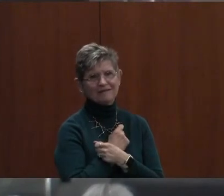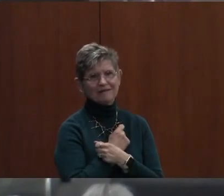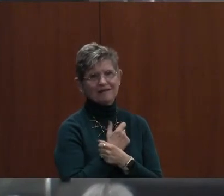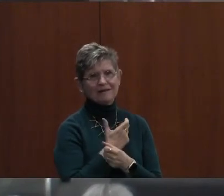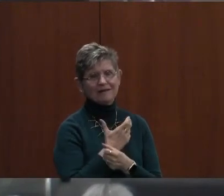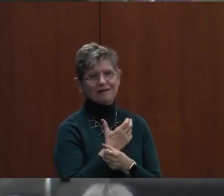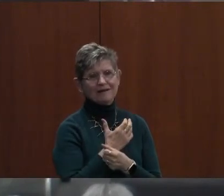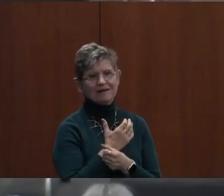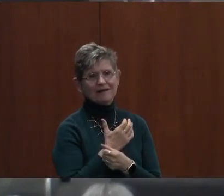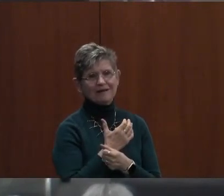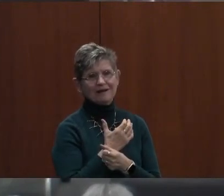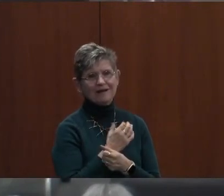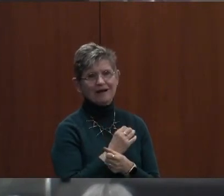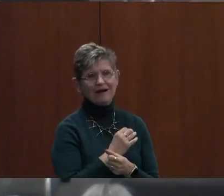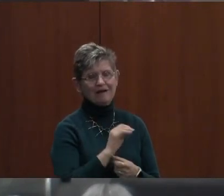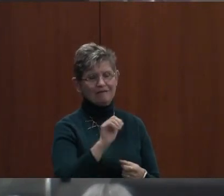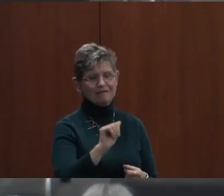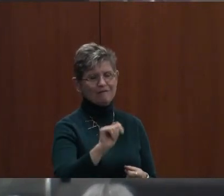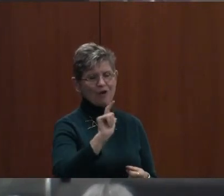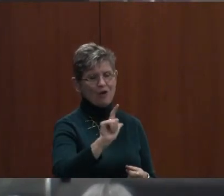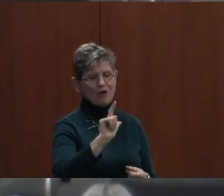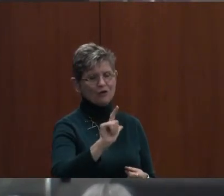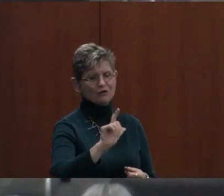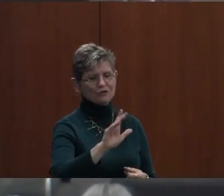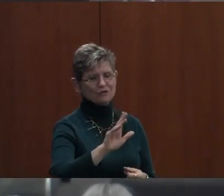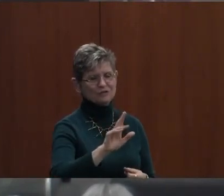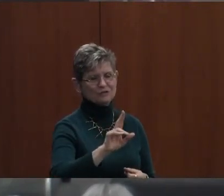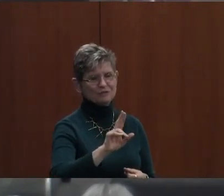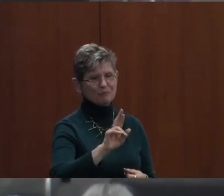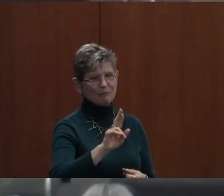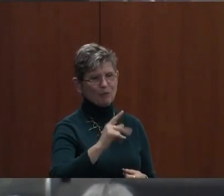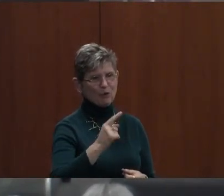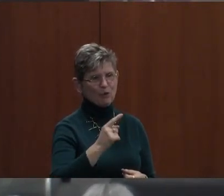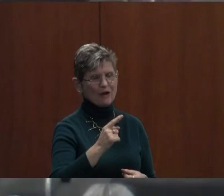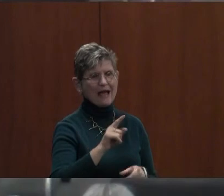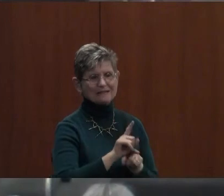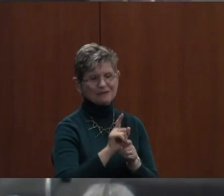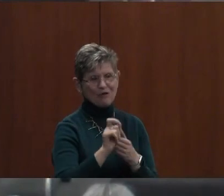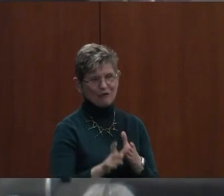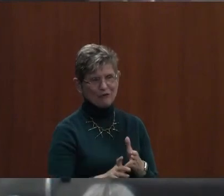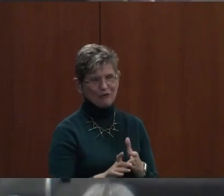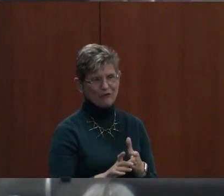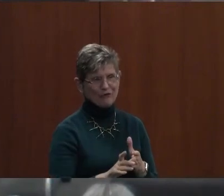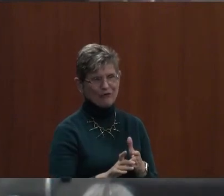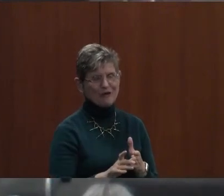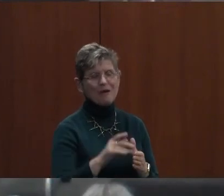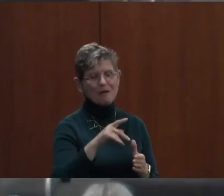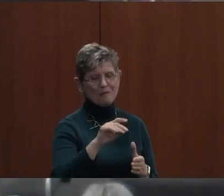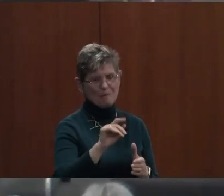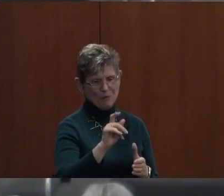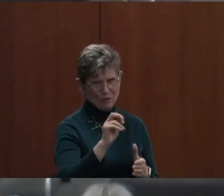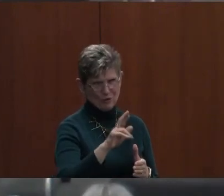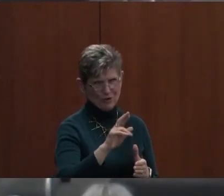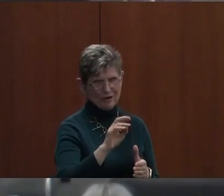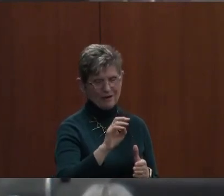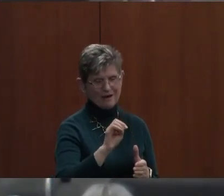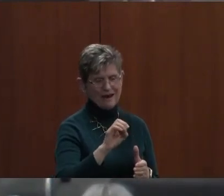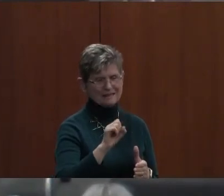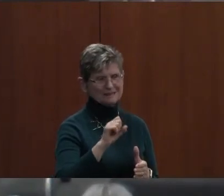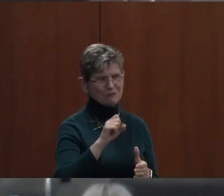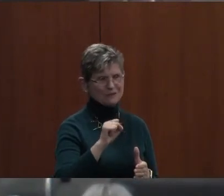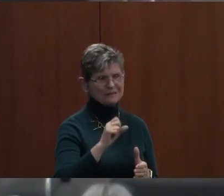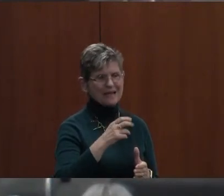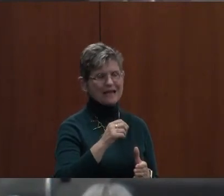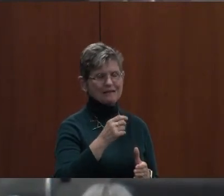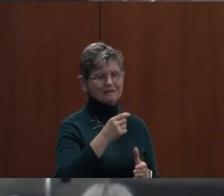of Chris Van Allsburg as an author, and of course they were very familiar with Polar Express and Jumanji, but I was